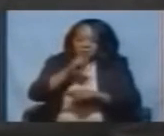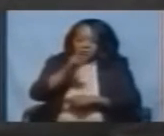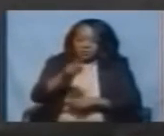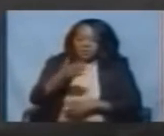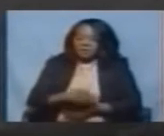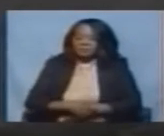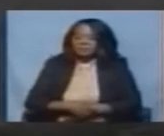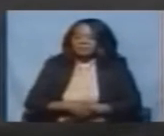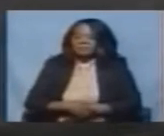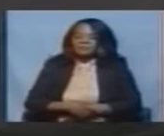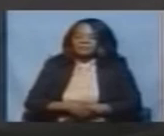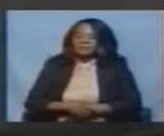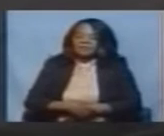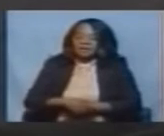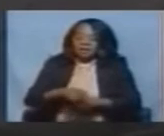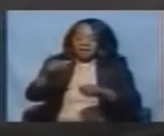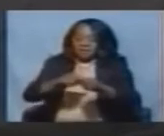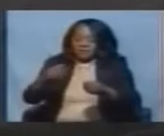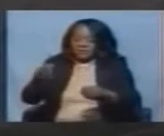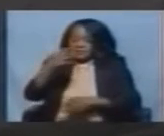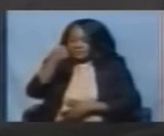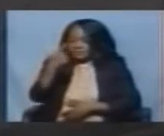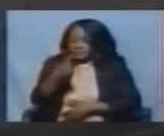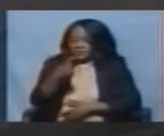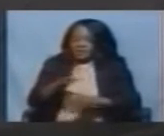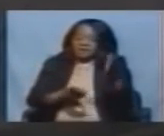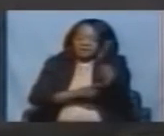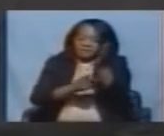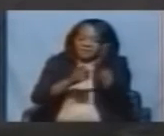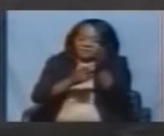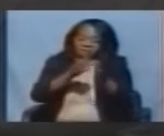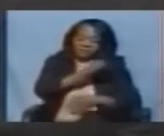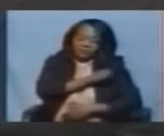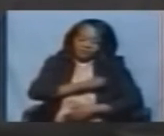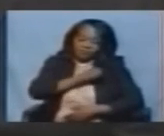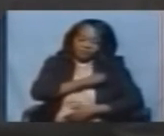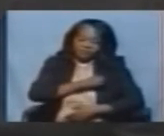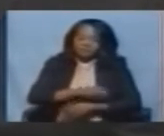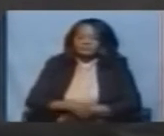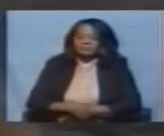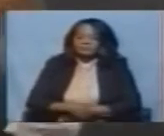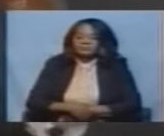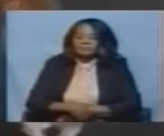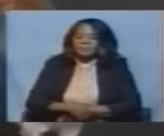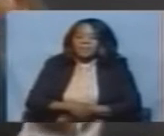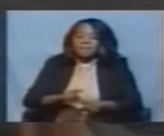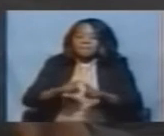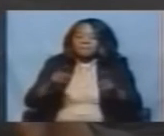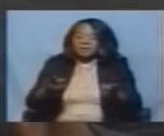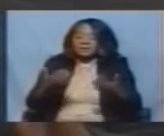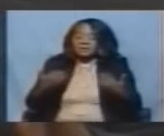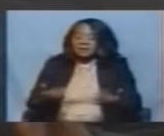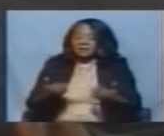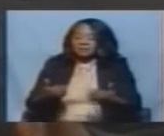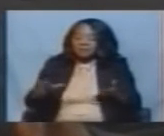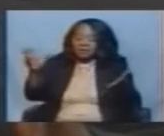one is adhered to. So what we are doing now, we are developing the code of conduct for private sector. But at the moment, we have the code of conduct that